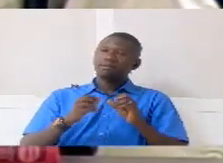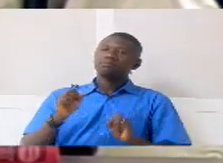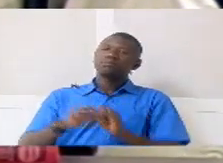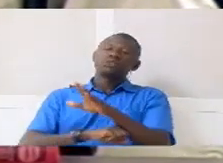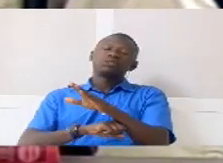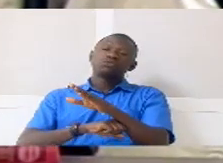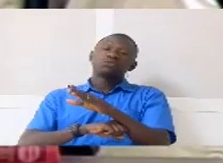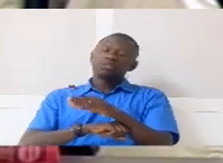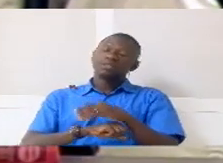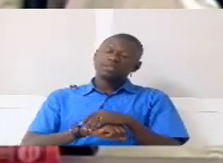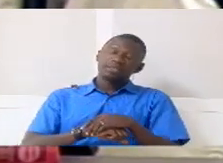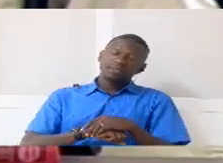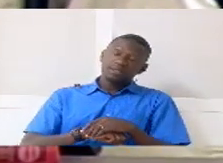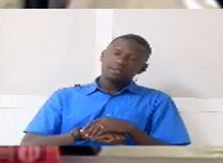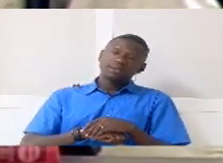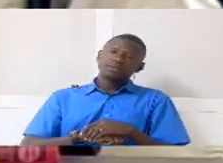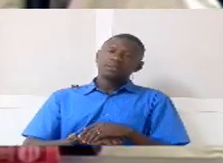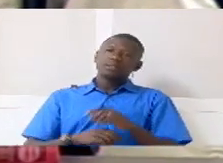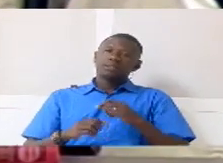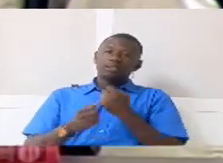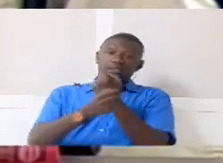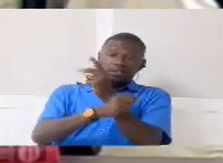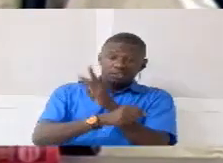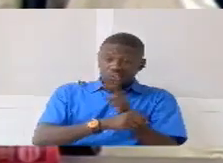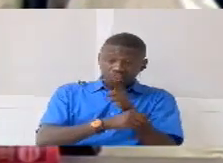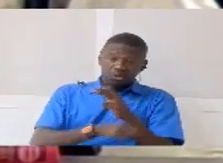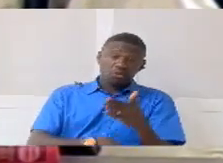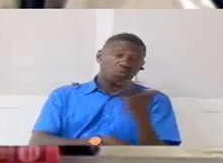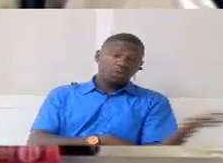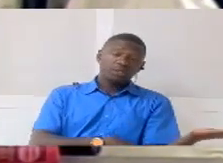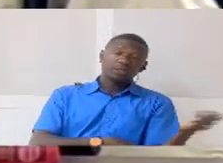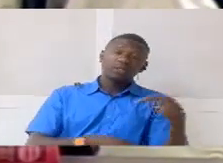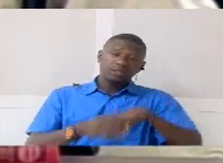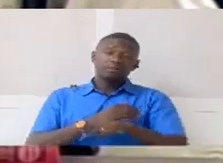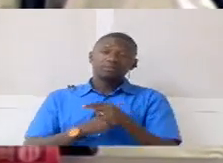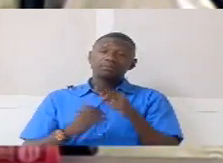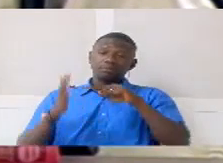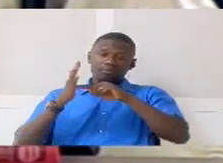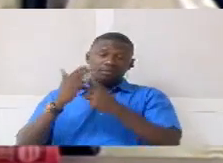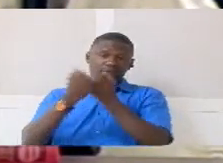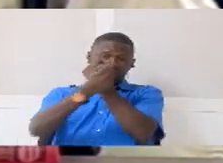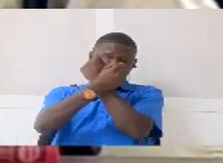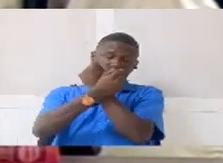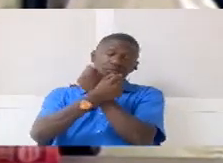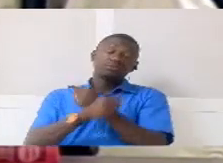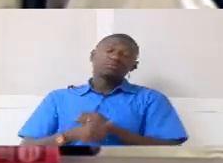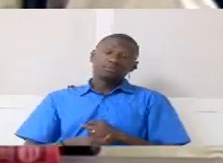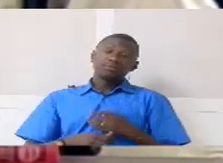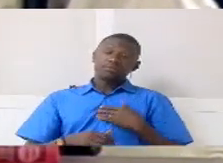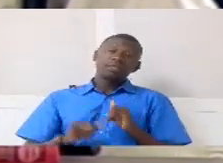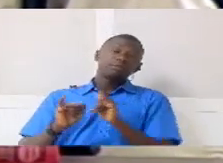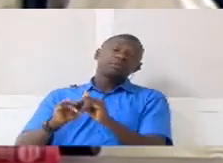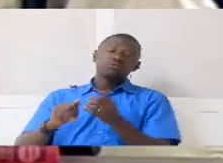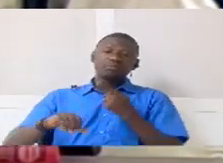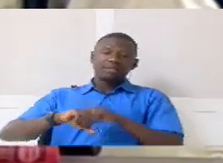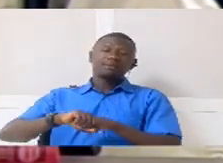Security Wing within Mile 2. Me also ngawati dan tanke jito nata boji yensamba Joshua kata amara jela kwa tanke. I spent some time there, and then